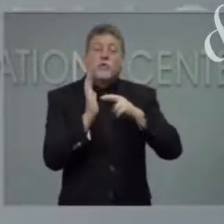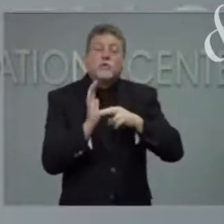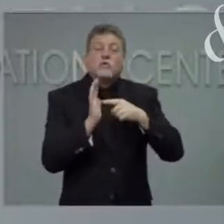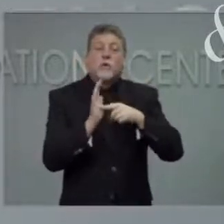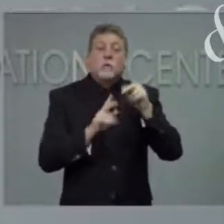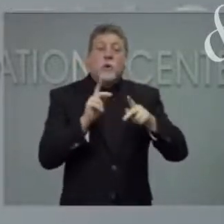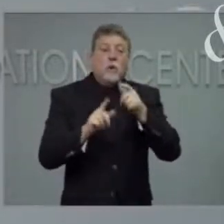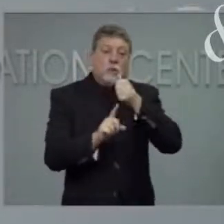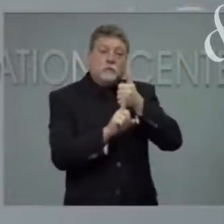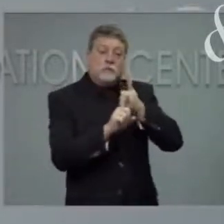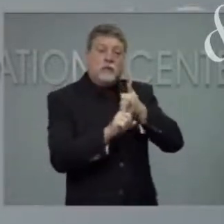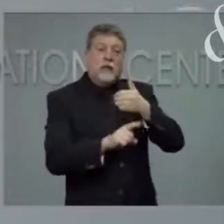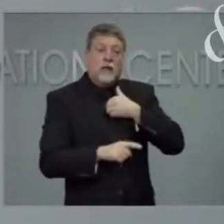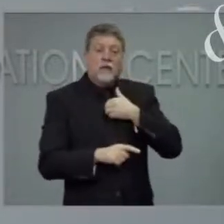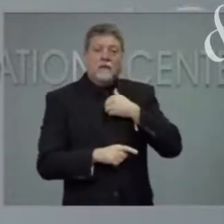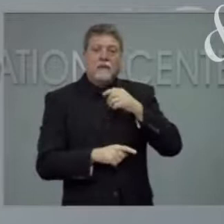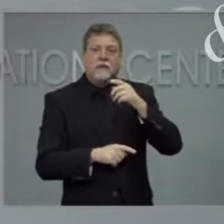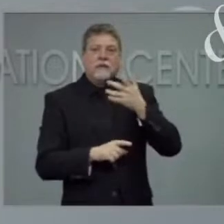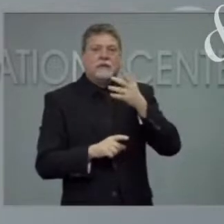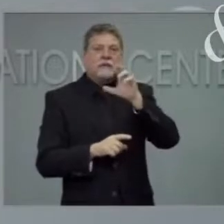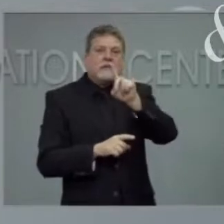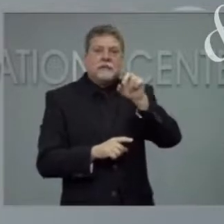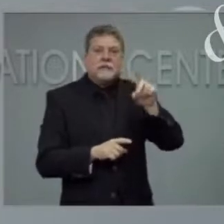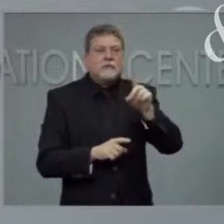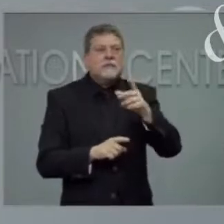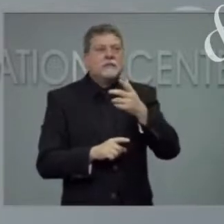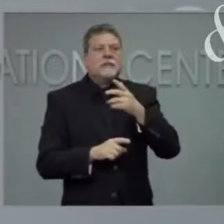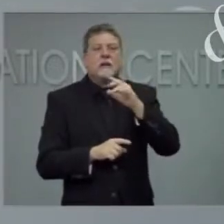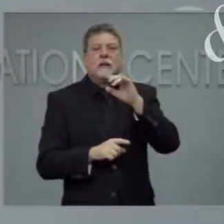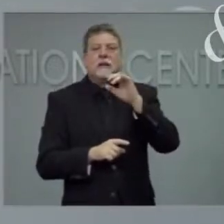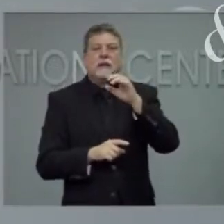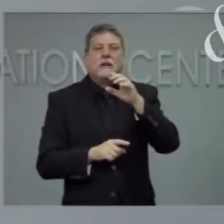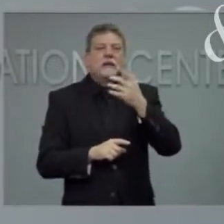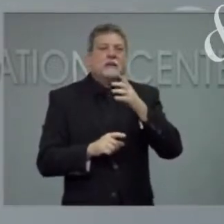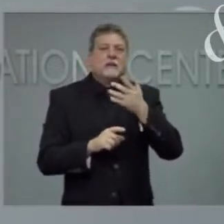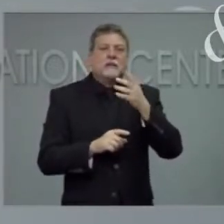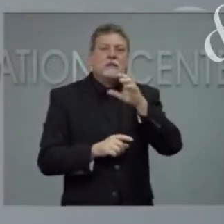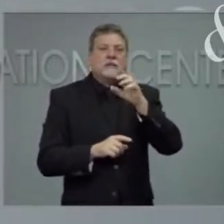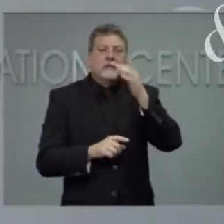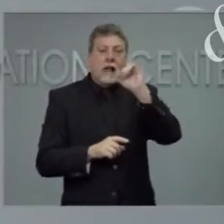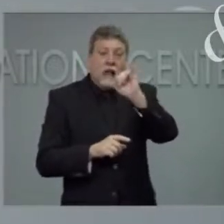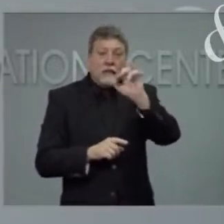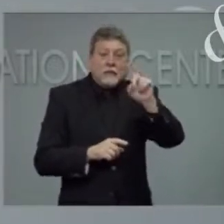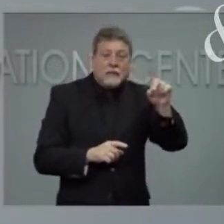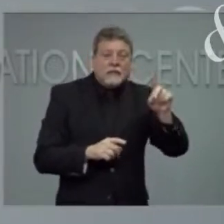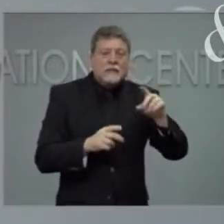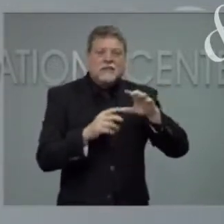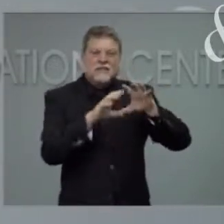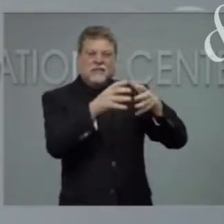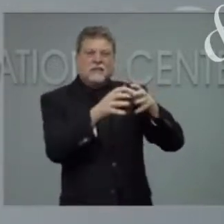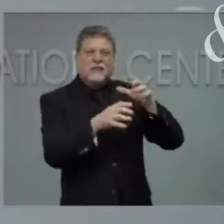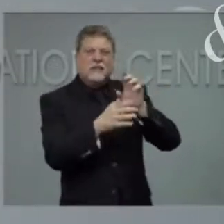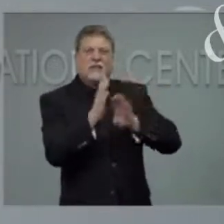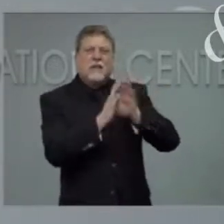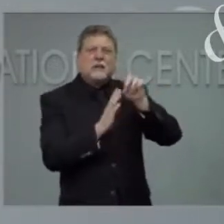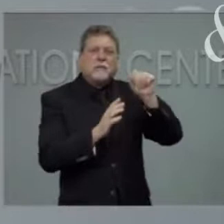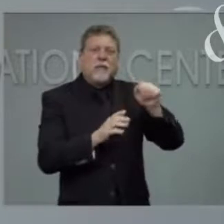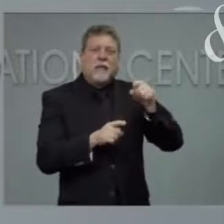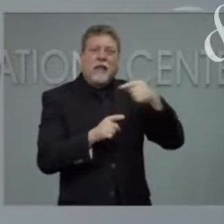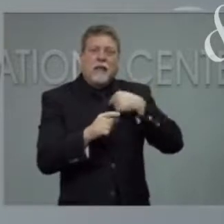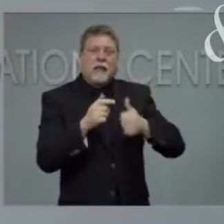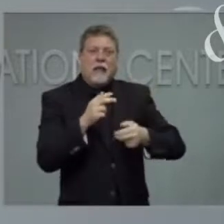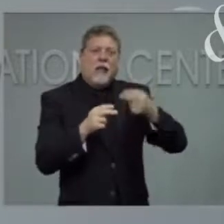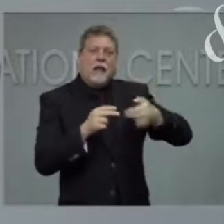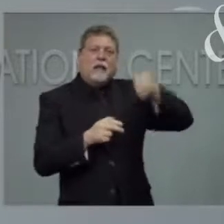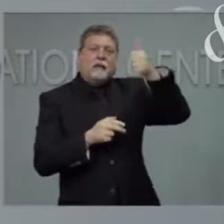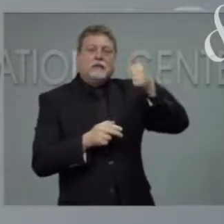with developmental disorders, developmental disabilities and intellectual disabilities had among the highest rates